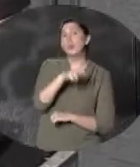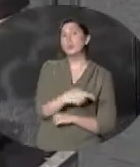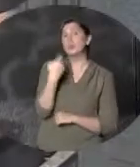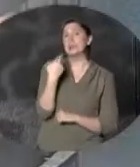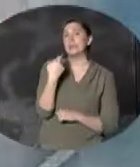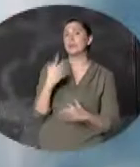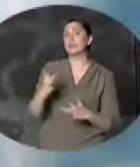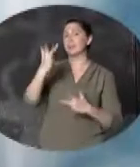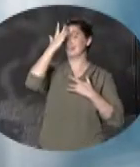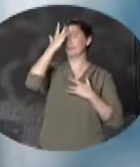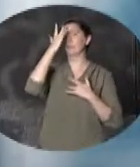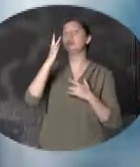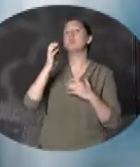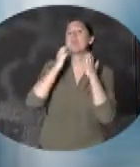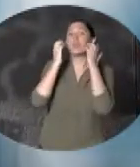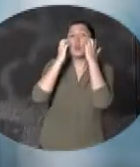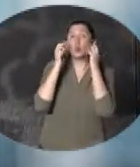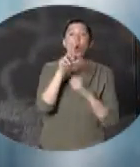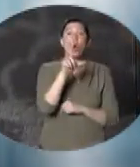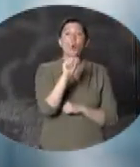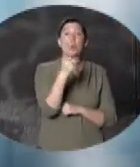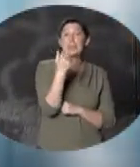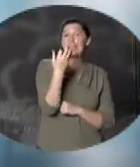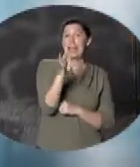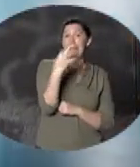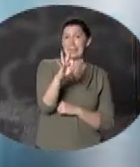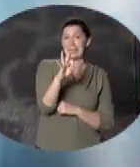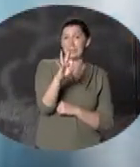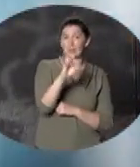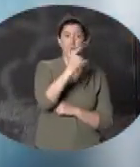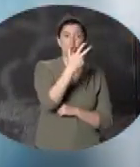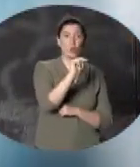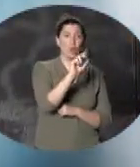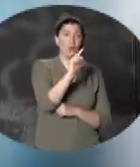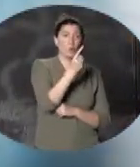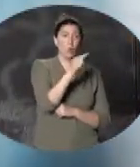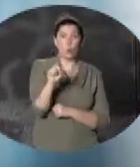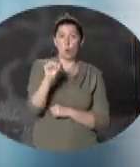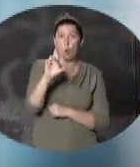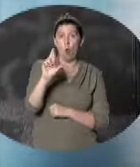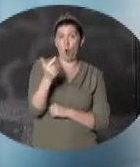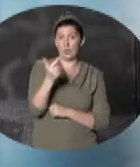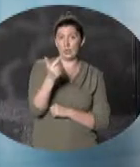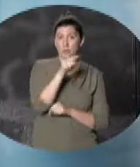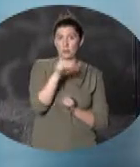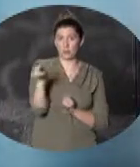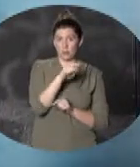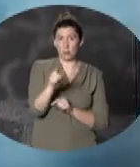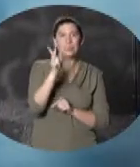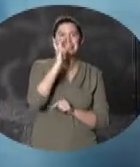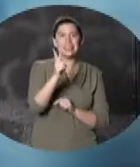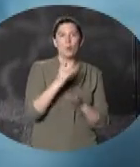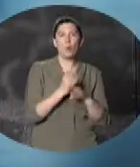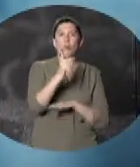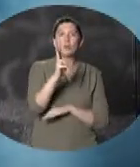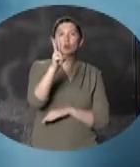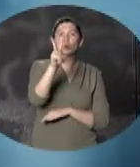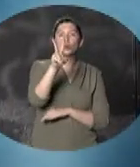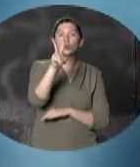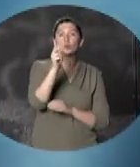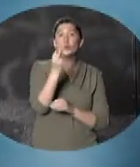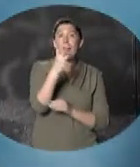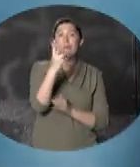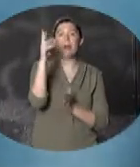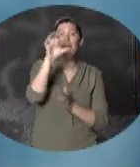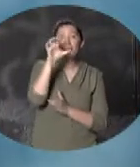risk. In 2019 alone, from January 1st until August 15th of this year, we've seen over 1,200 cases